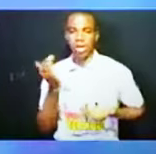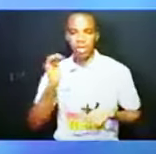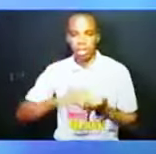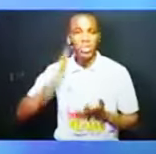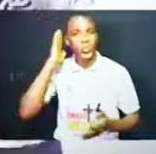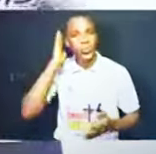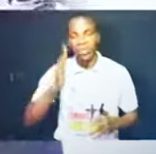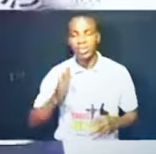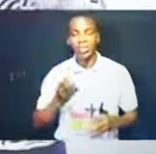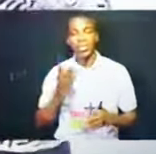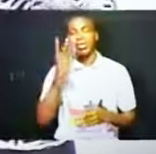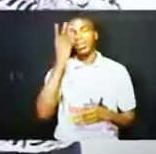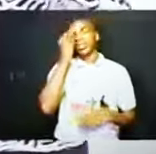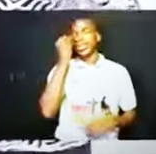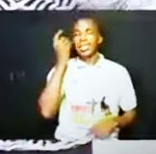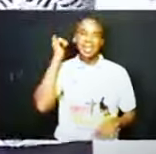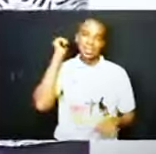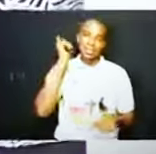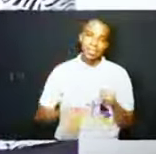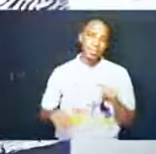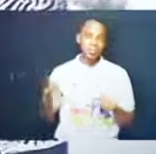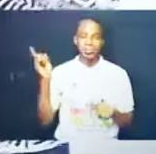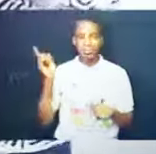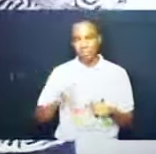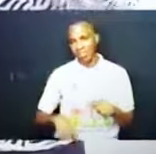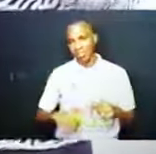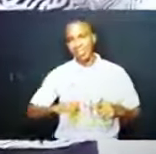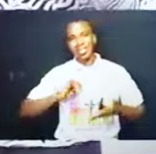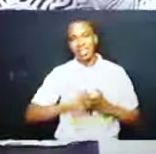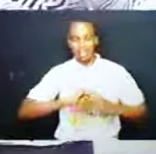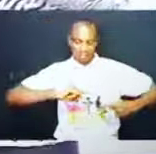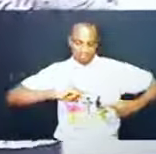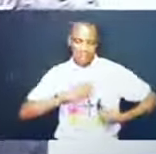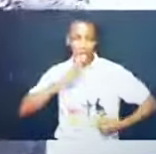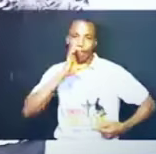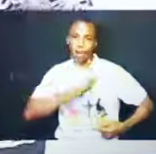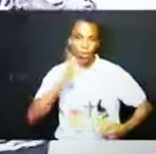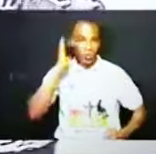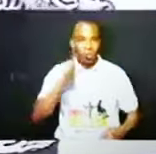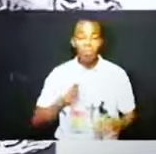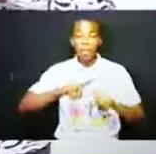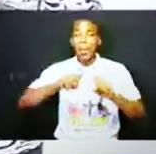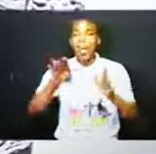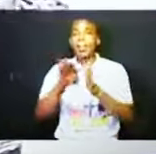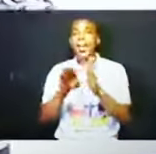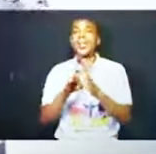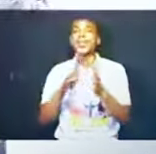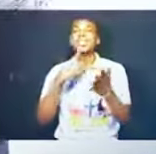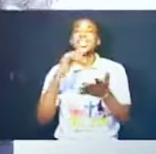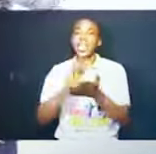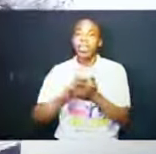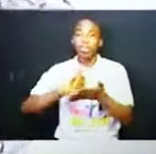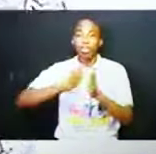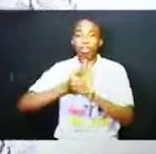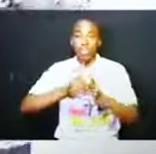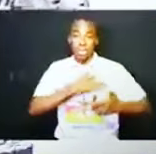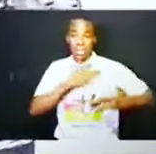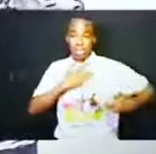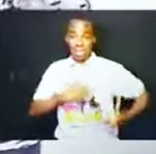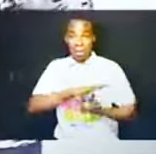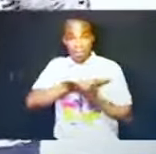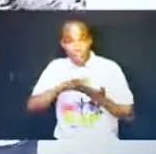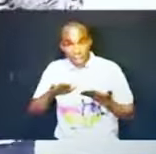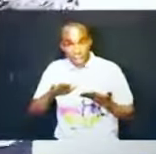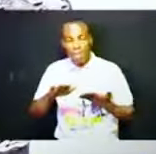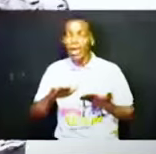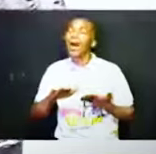okogun so a ohun sa na watwe twere nyina na de saye odie nyina san ba bio. Blessed are the pure in heart. Dani won akuma mu tie. For they shall